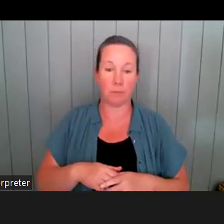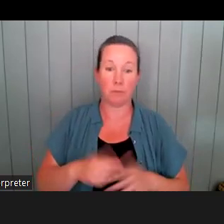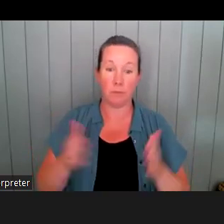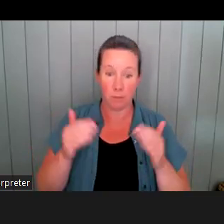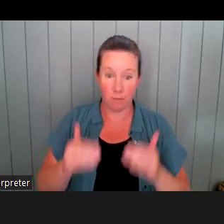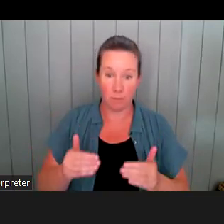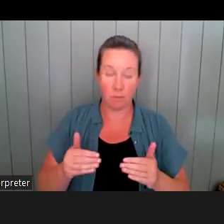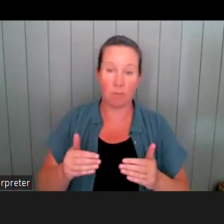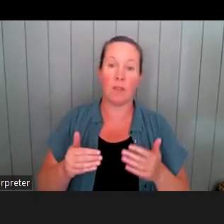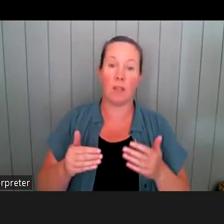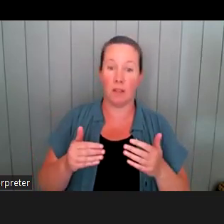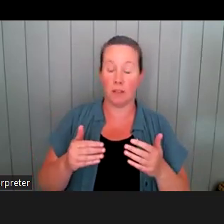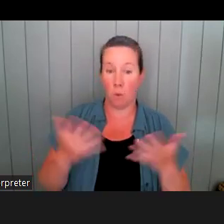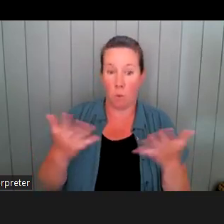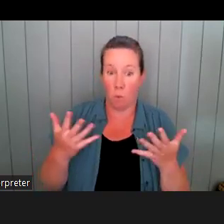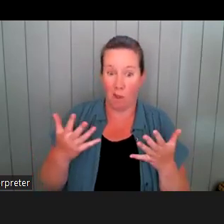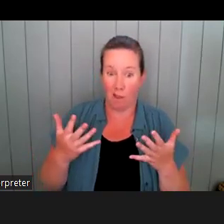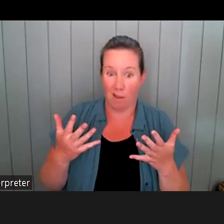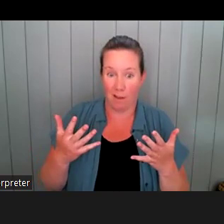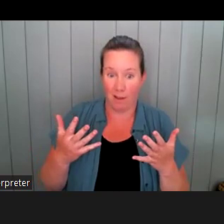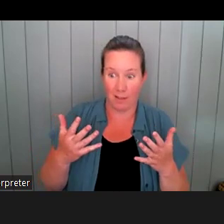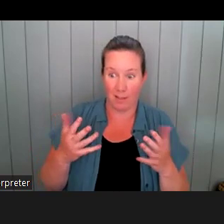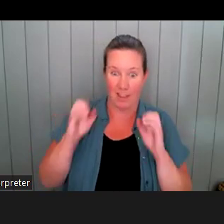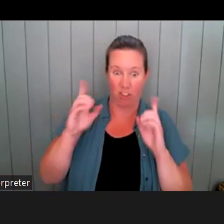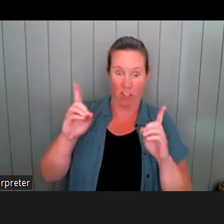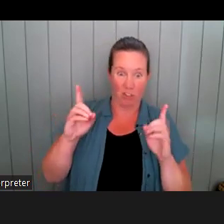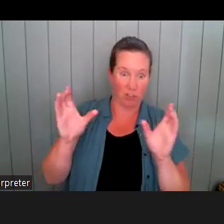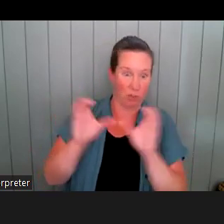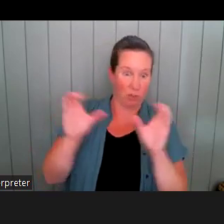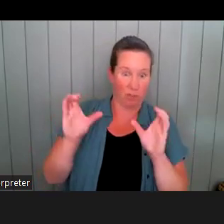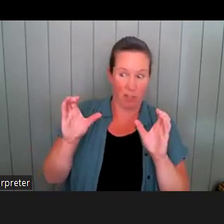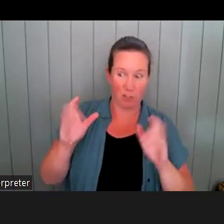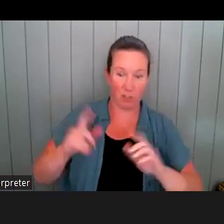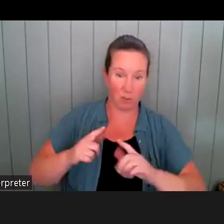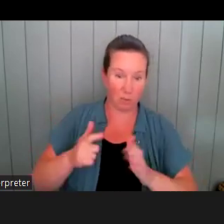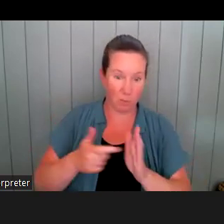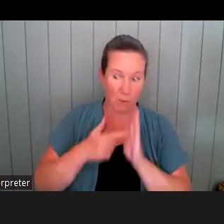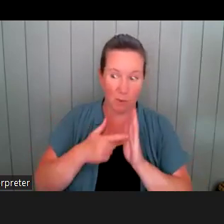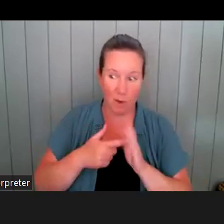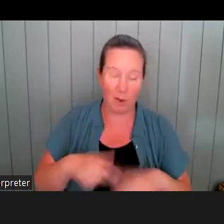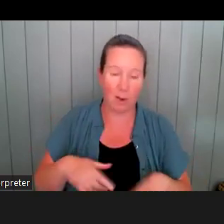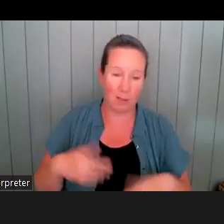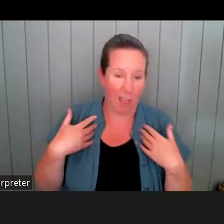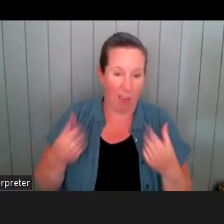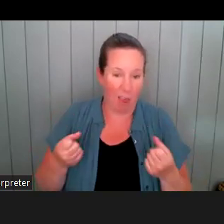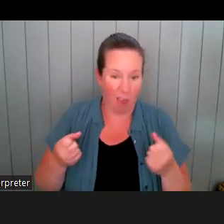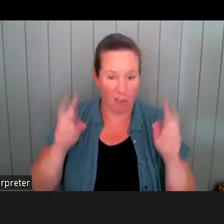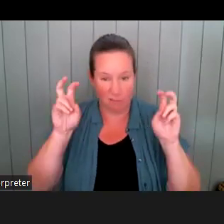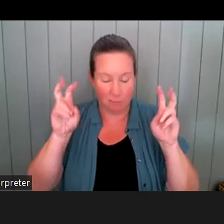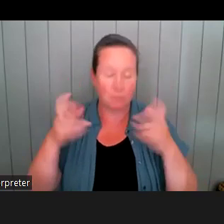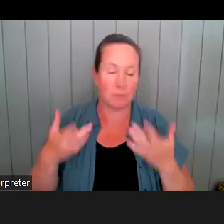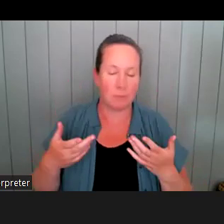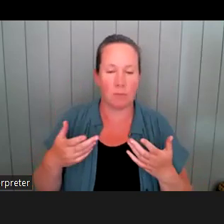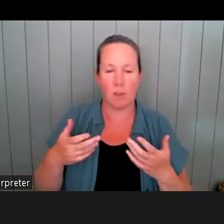our CRC, so it's a certified rehabilitation counselor. So you can have third-party billing, and you can